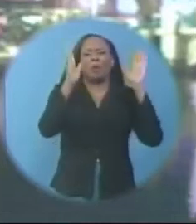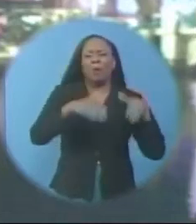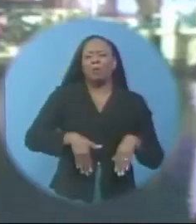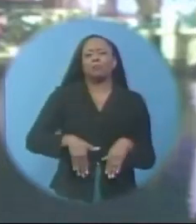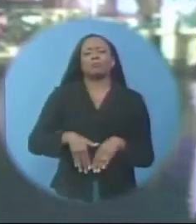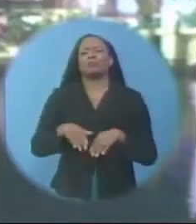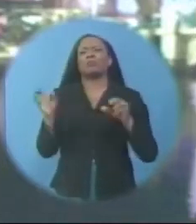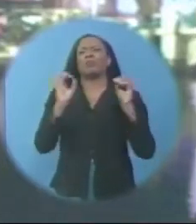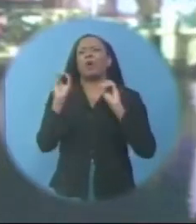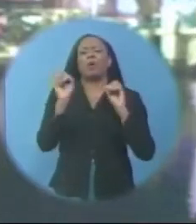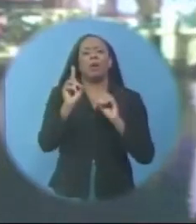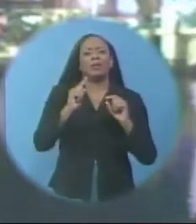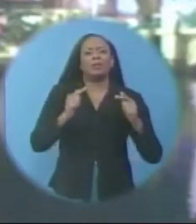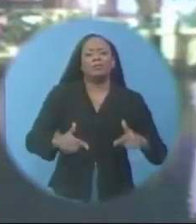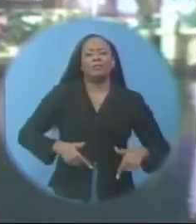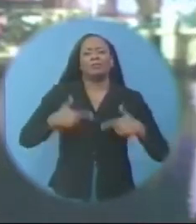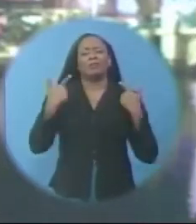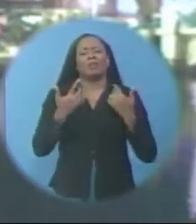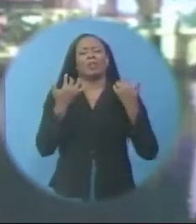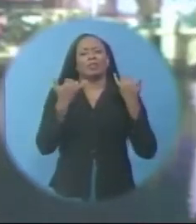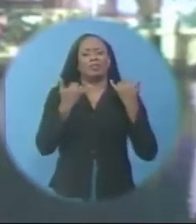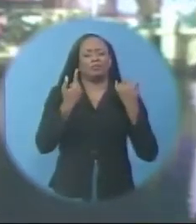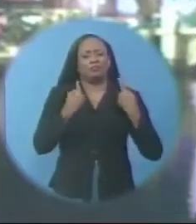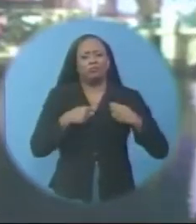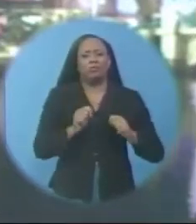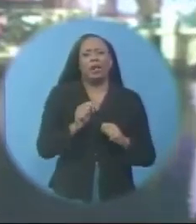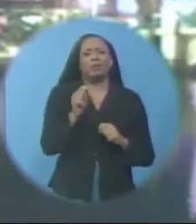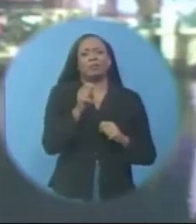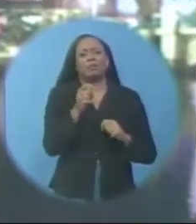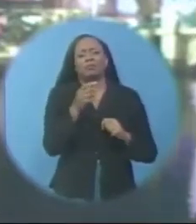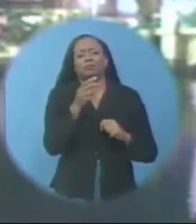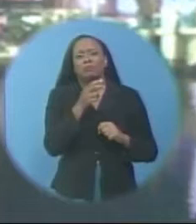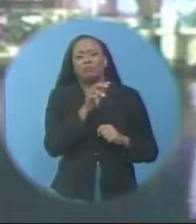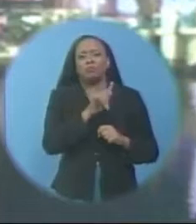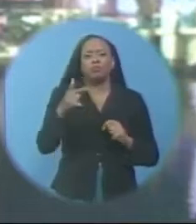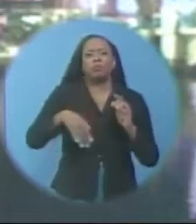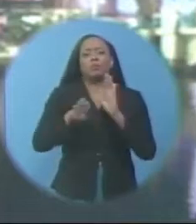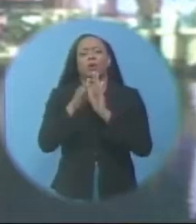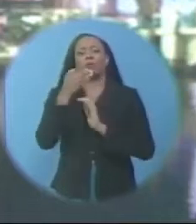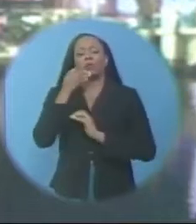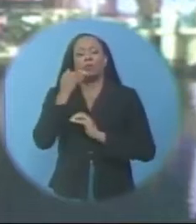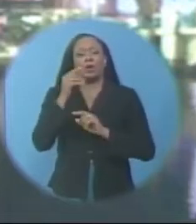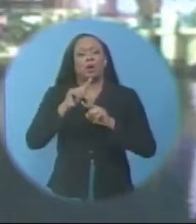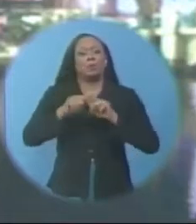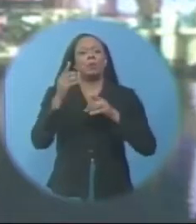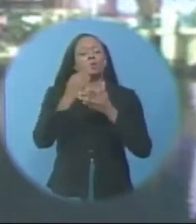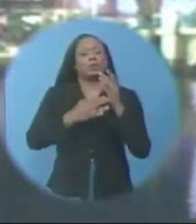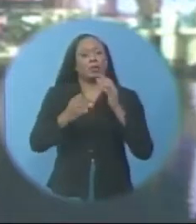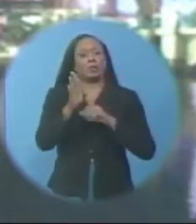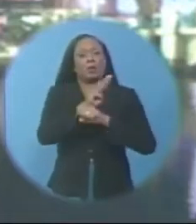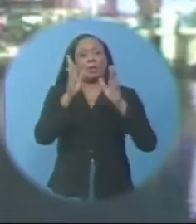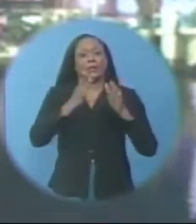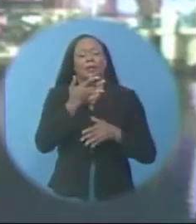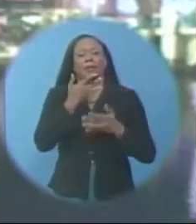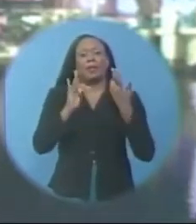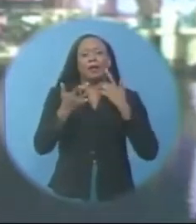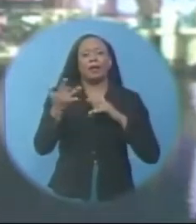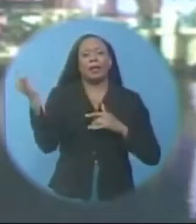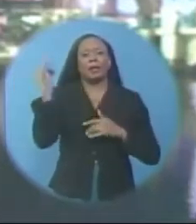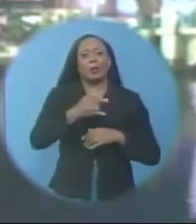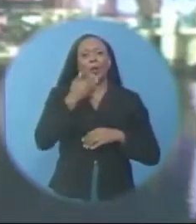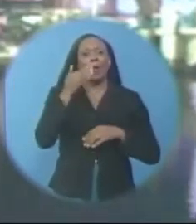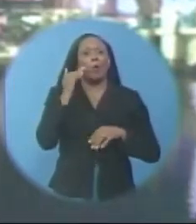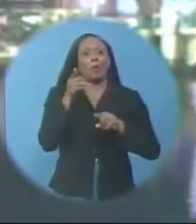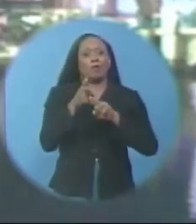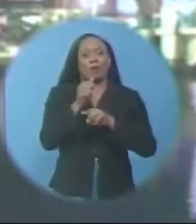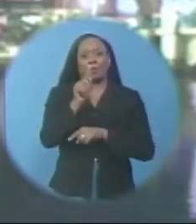back to their home countries. Among them, Barbadians stranded in Tortola, some of whom were lucky enough to snag a flight home.